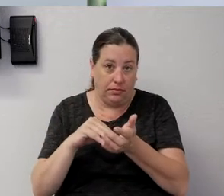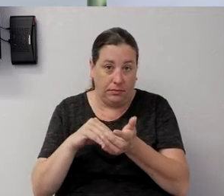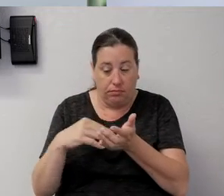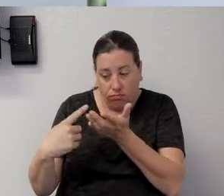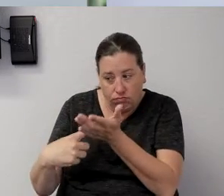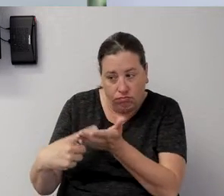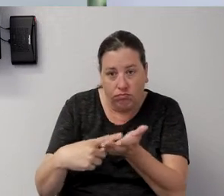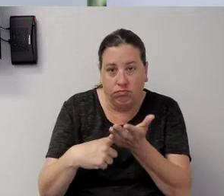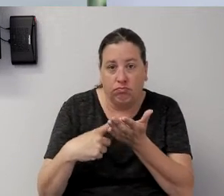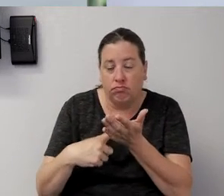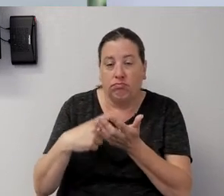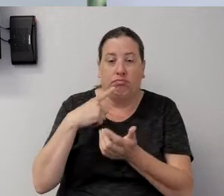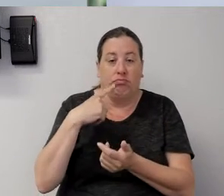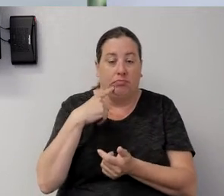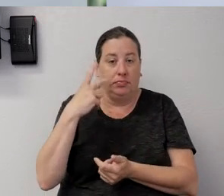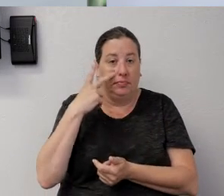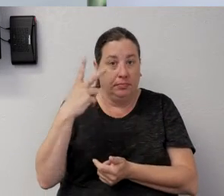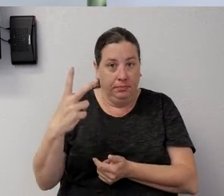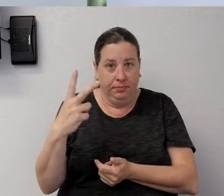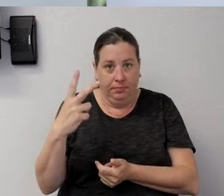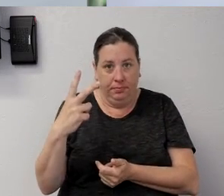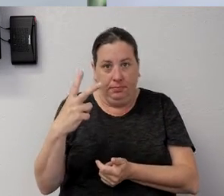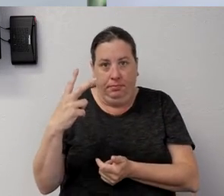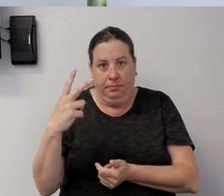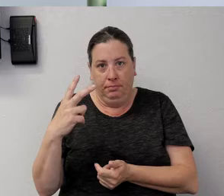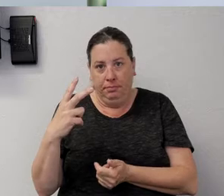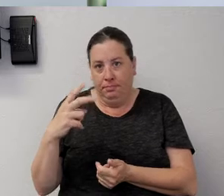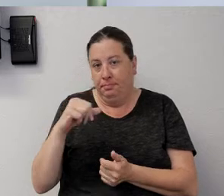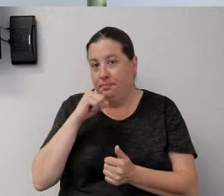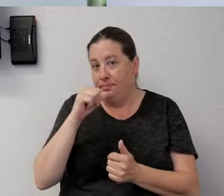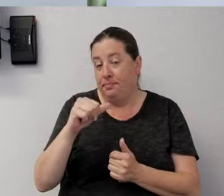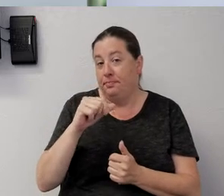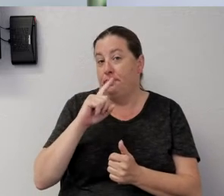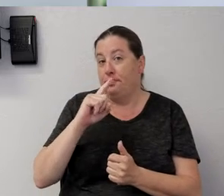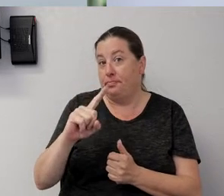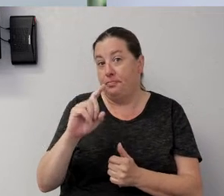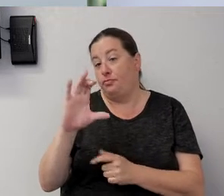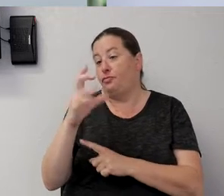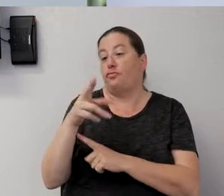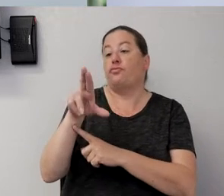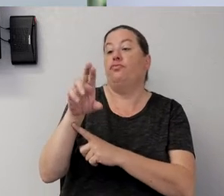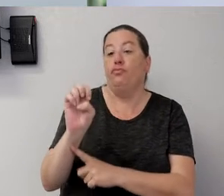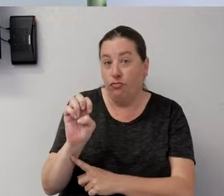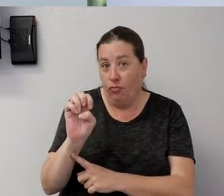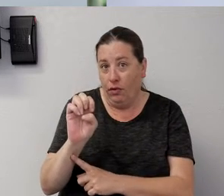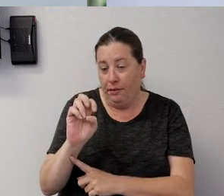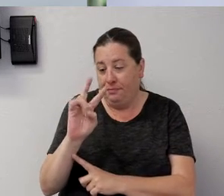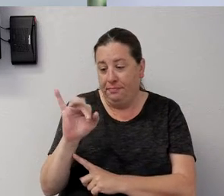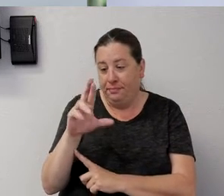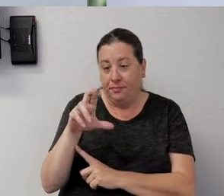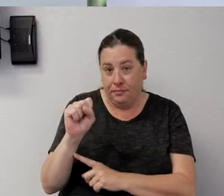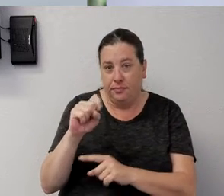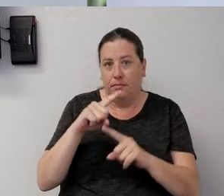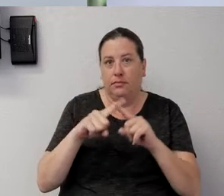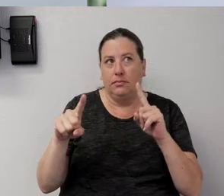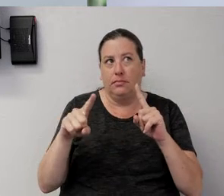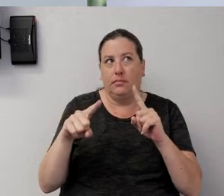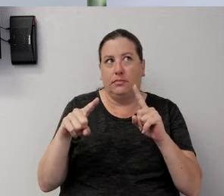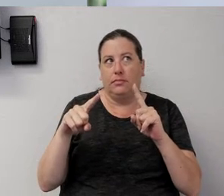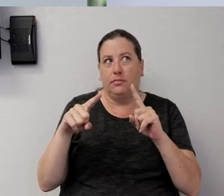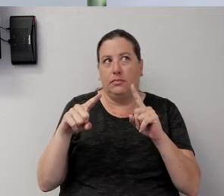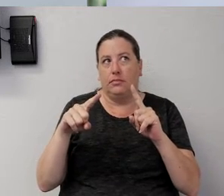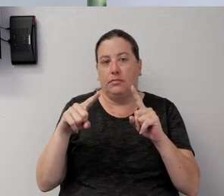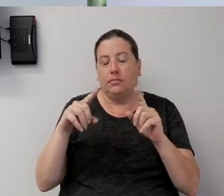they've seen that, while it doesn't necessarily cure the virus, that it greatly accelerates the